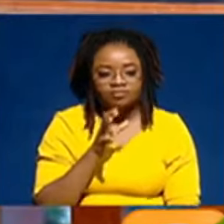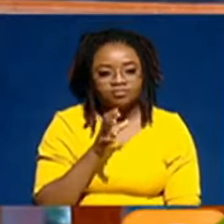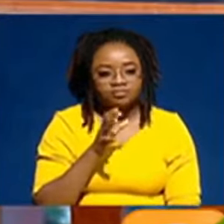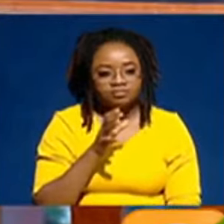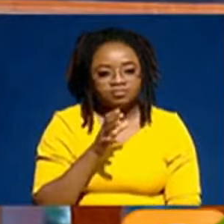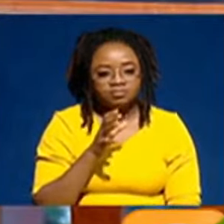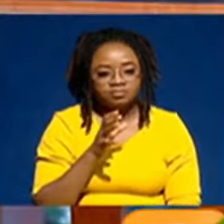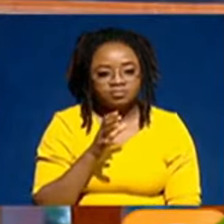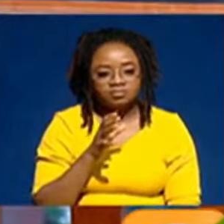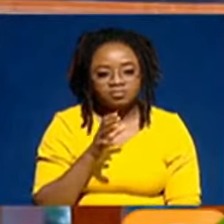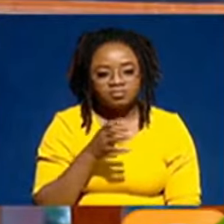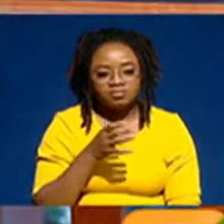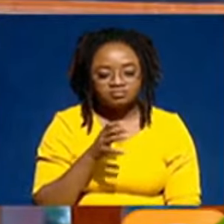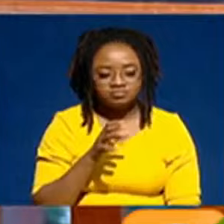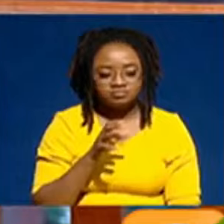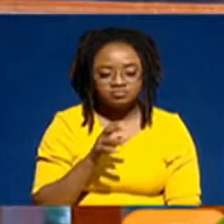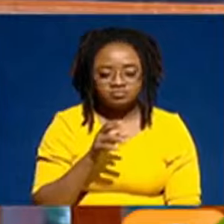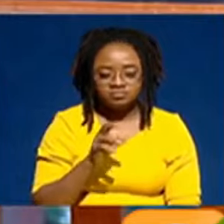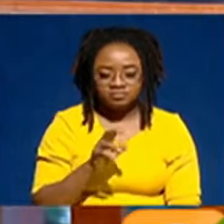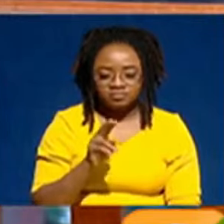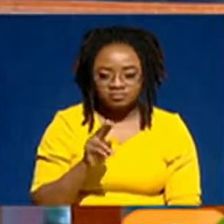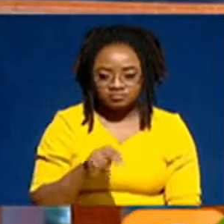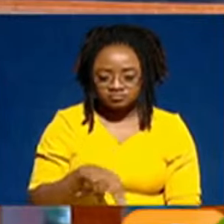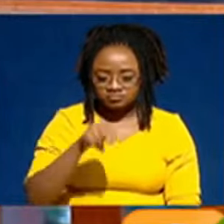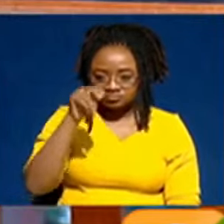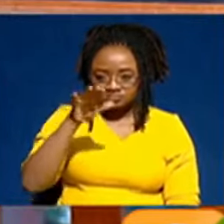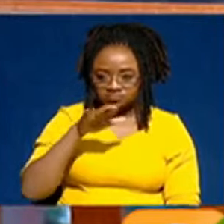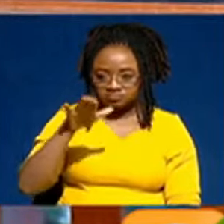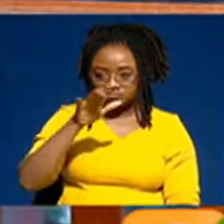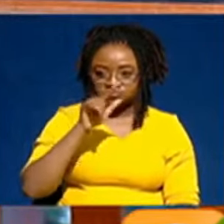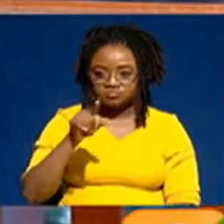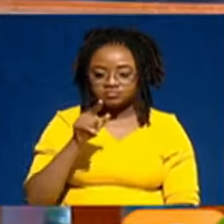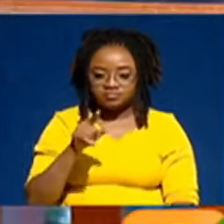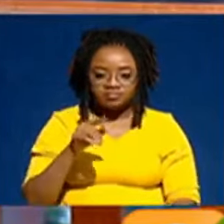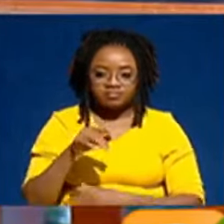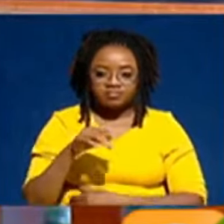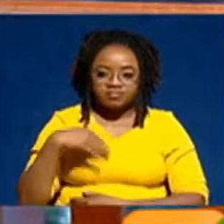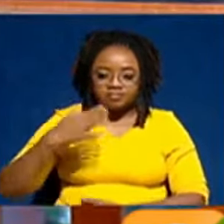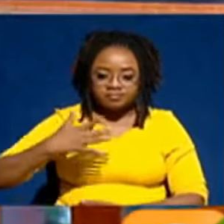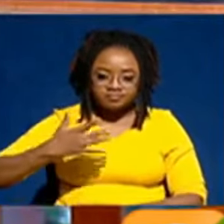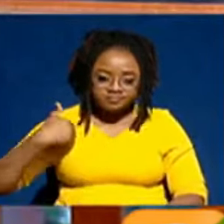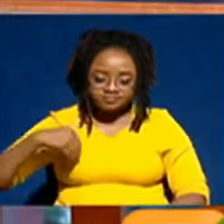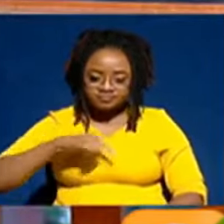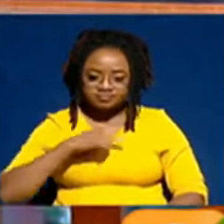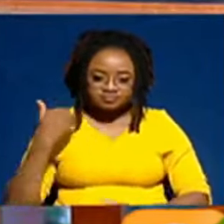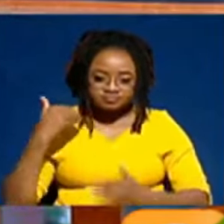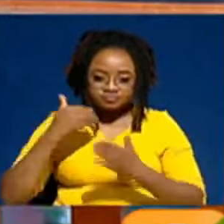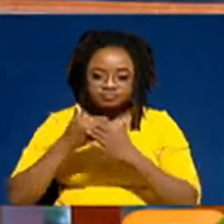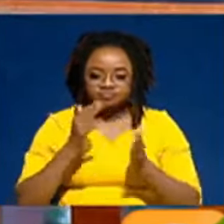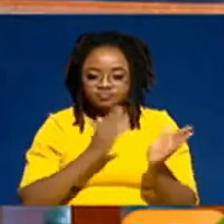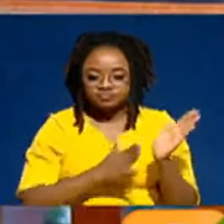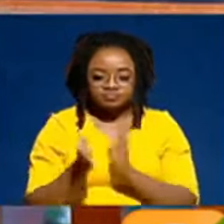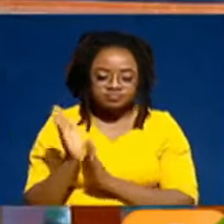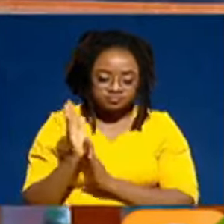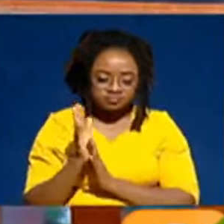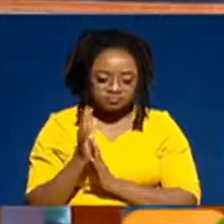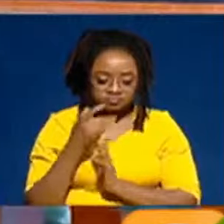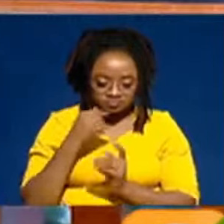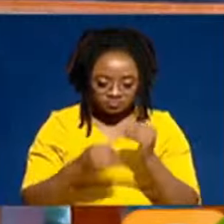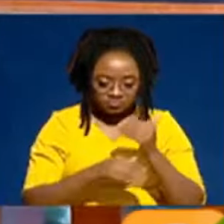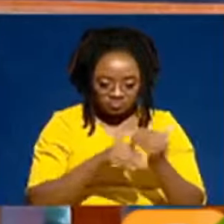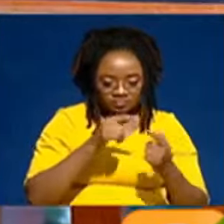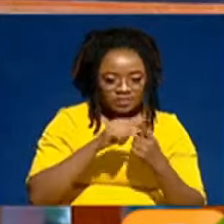The Northern Collector Tunnel. And we were supposed to expand the other infrastructures we have in Kiambu, Moranga,